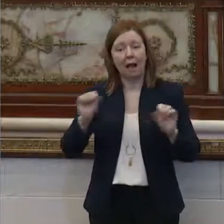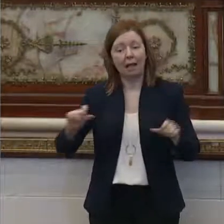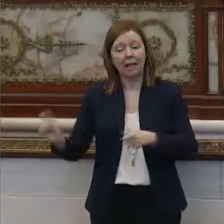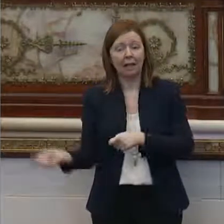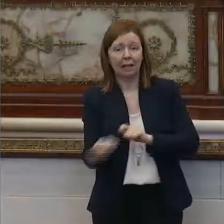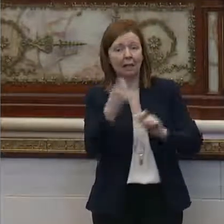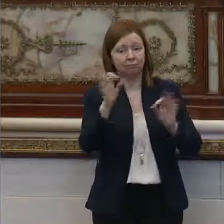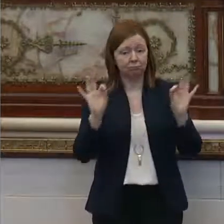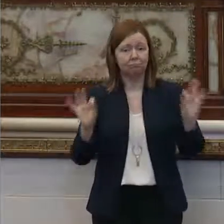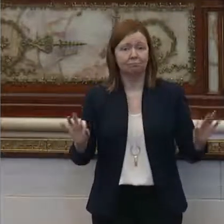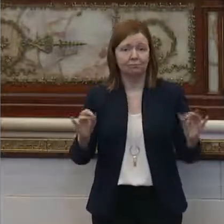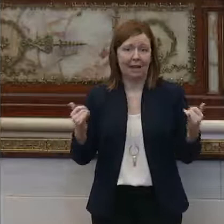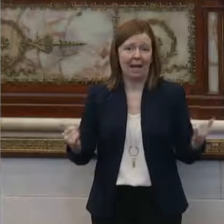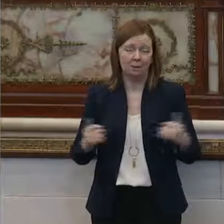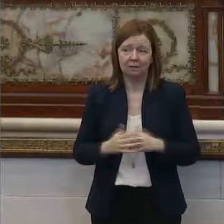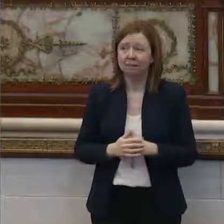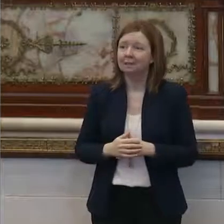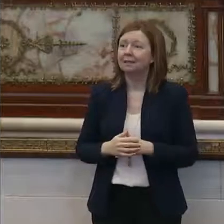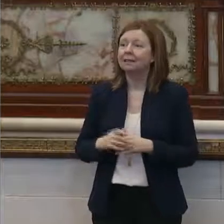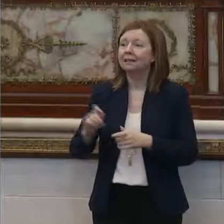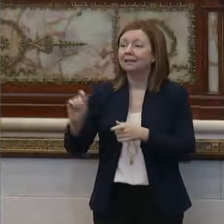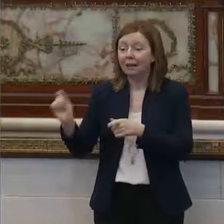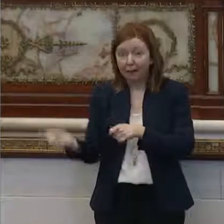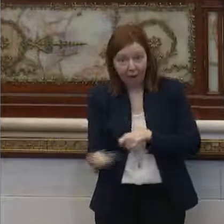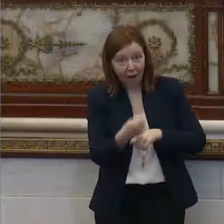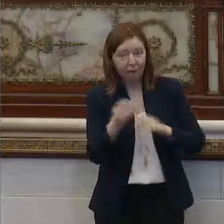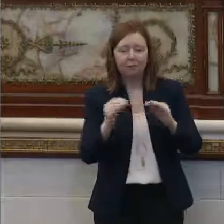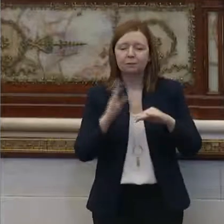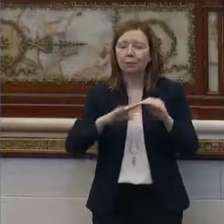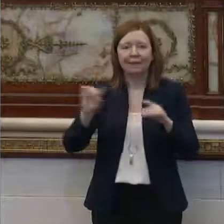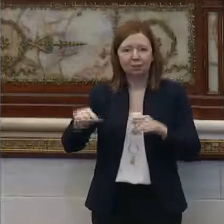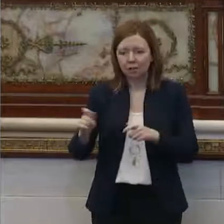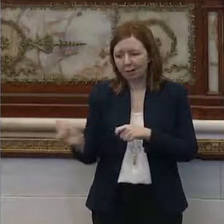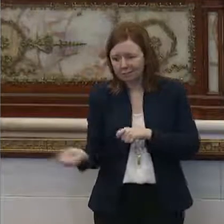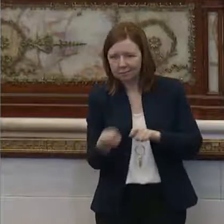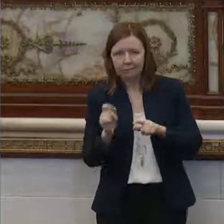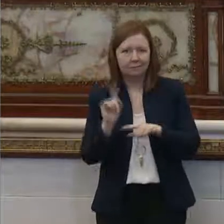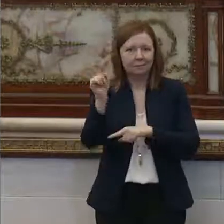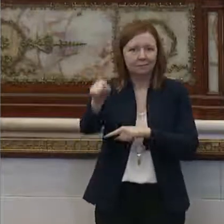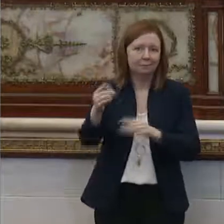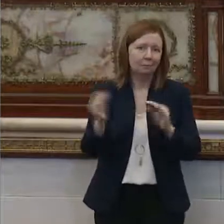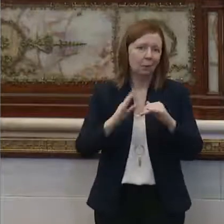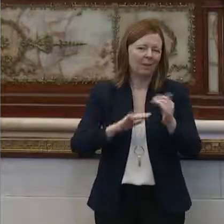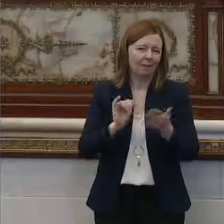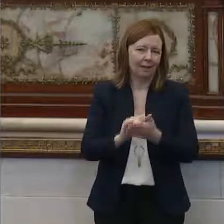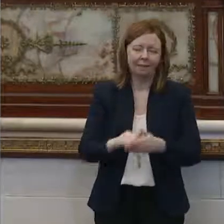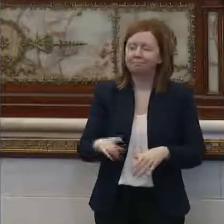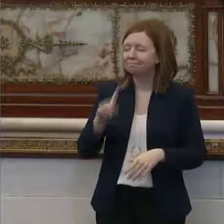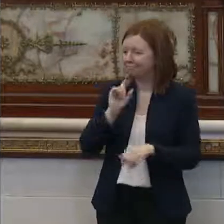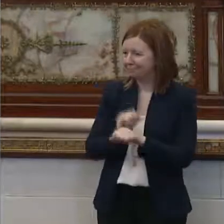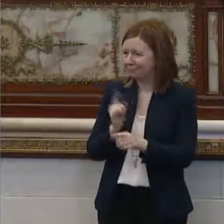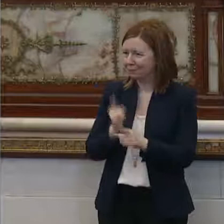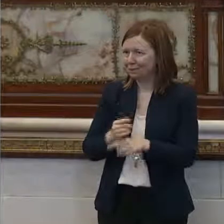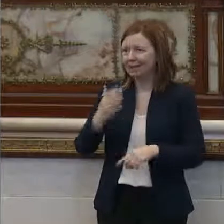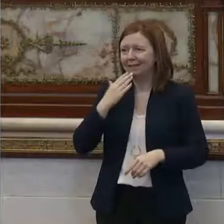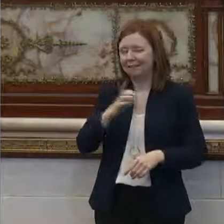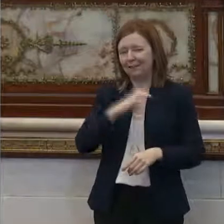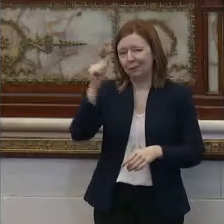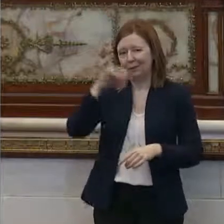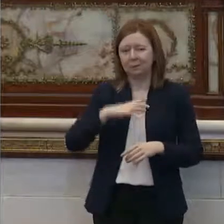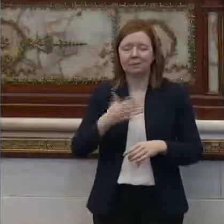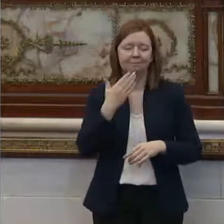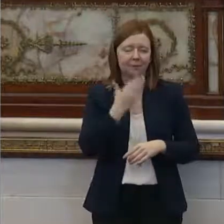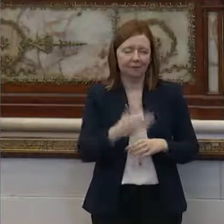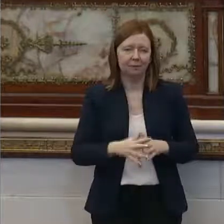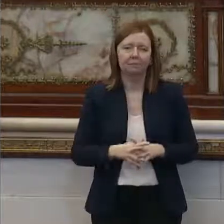now. Golf is more than just hitting a ball. It sure is. It sure is. Thank you, Councilman. Thank